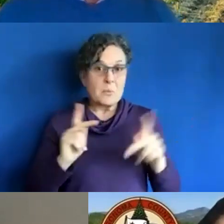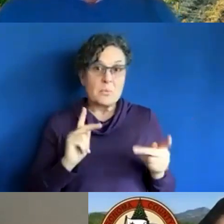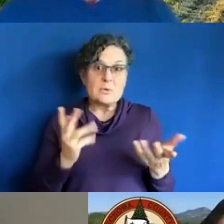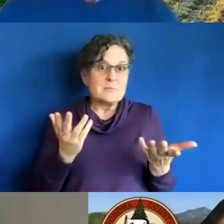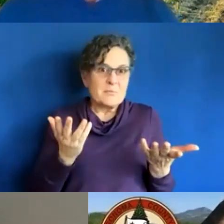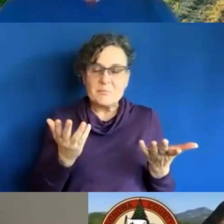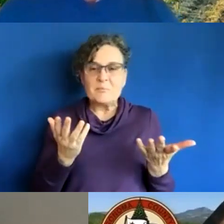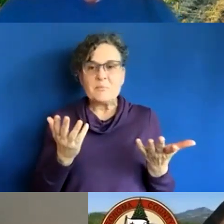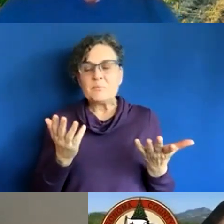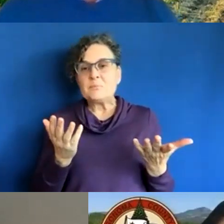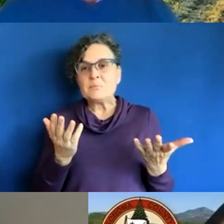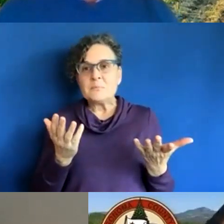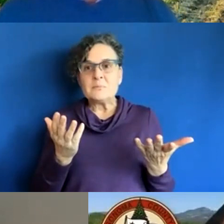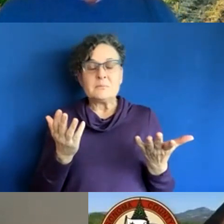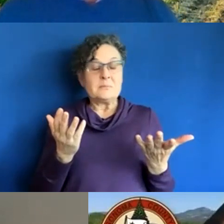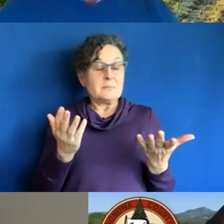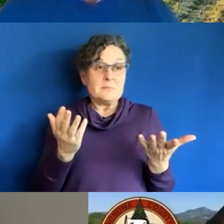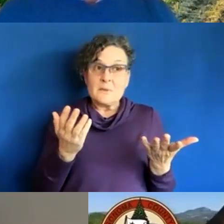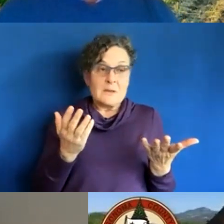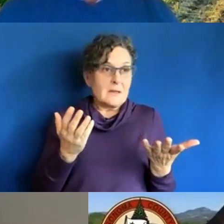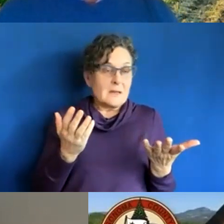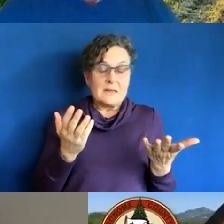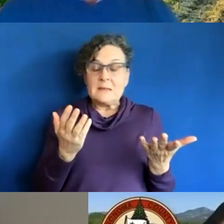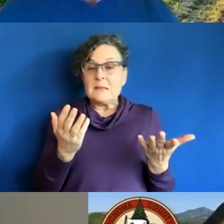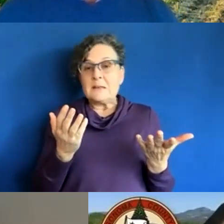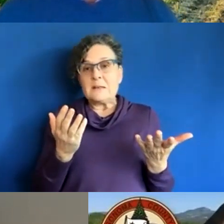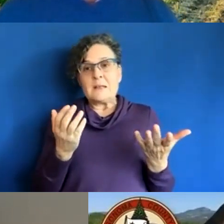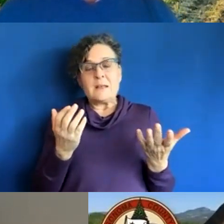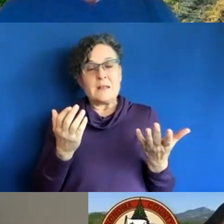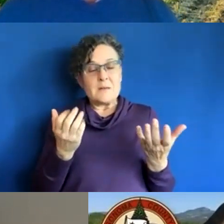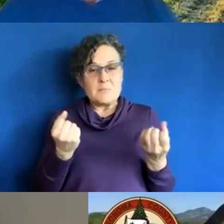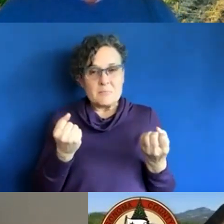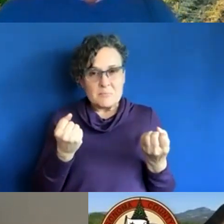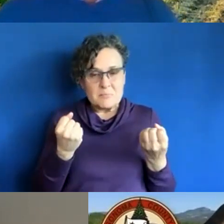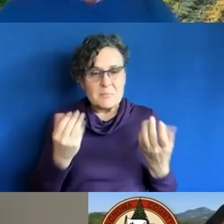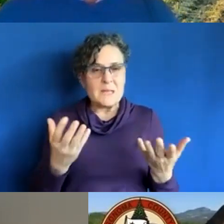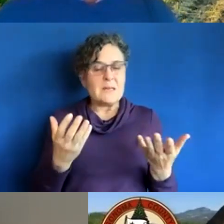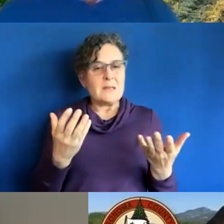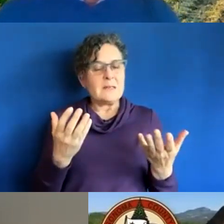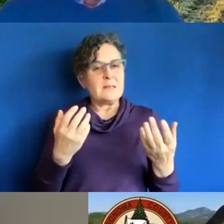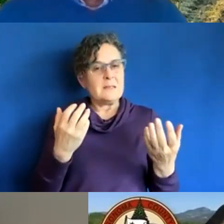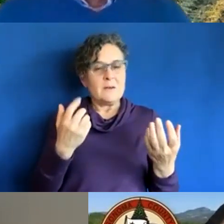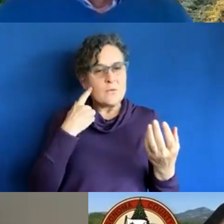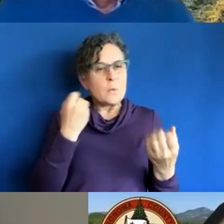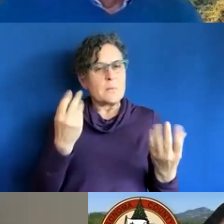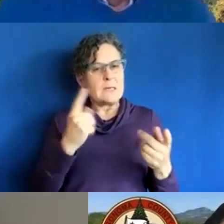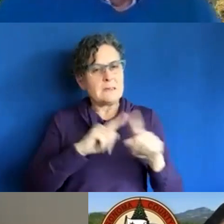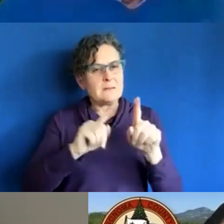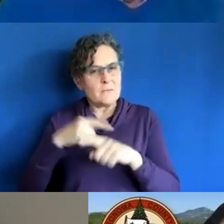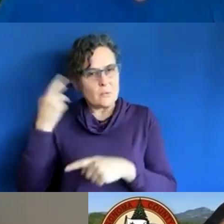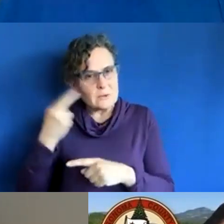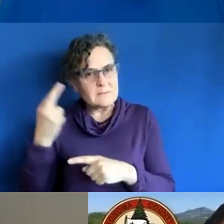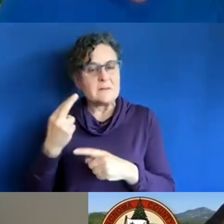for one reason or another, many varied reasons, fallen into